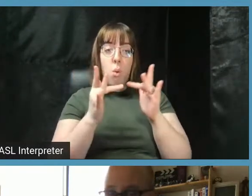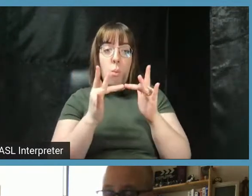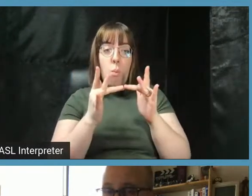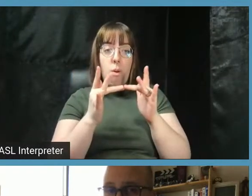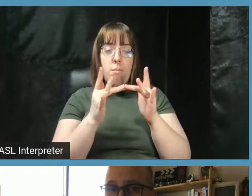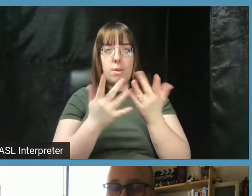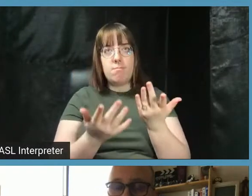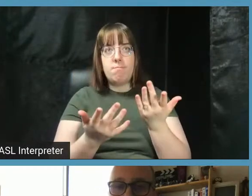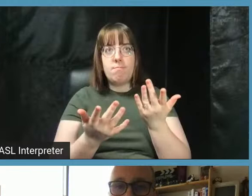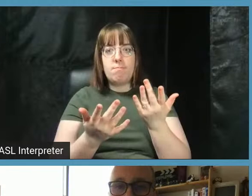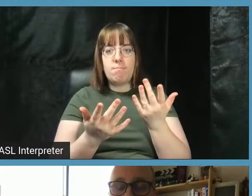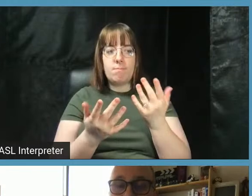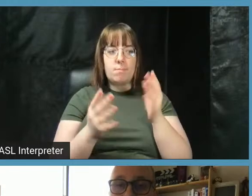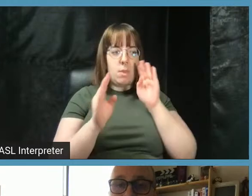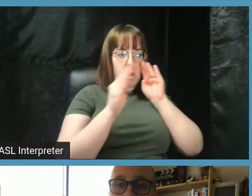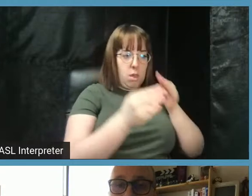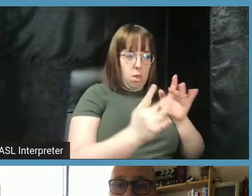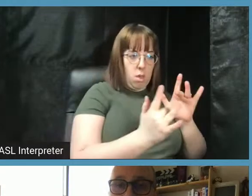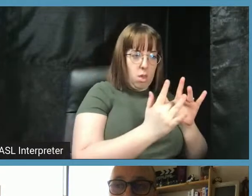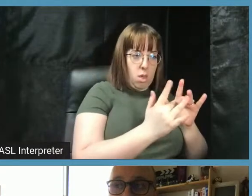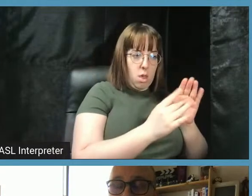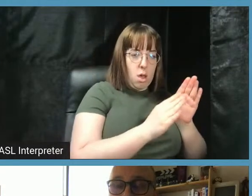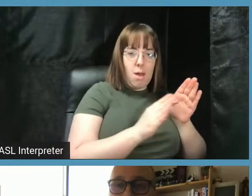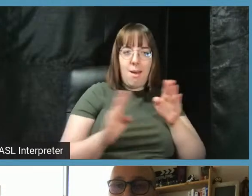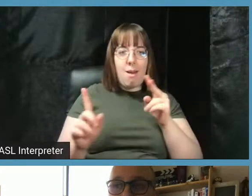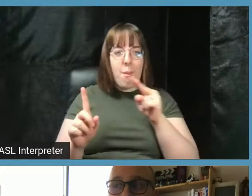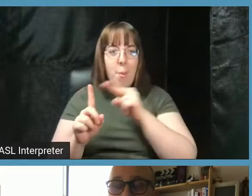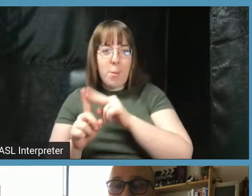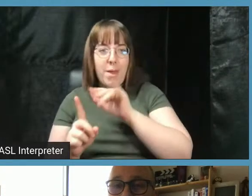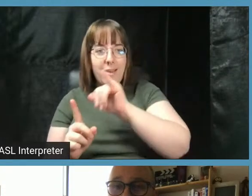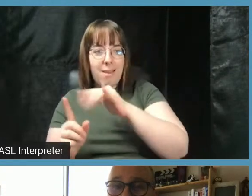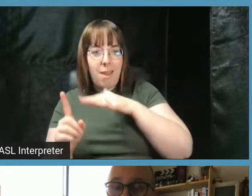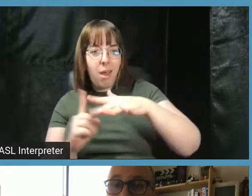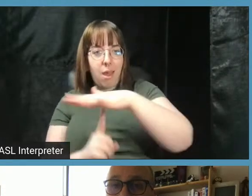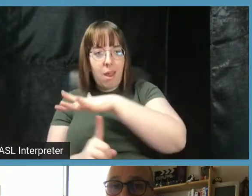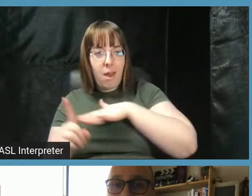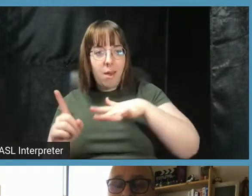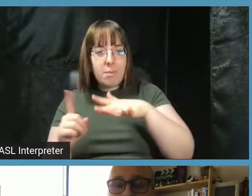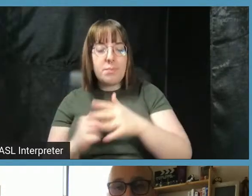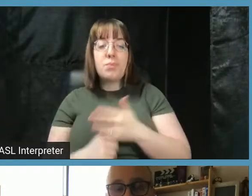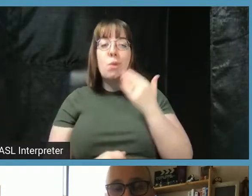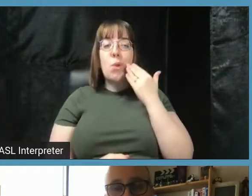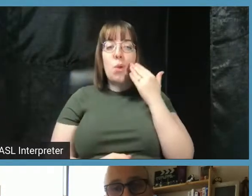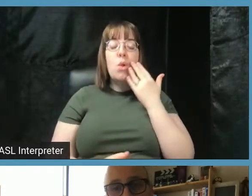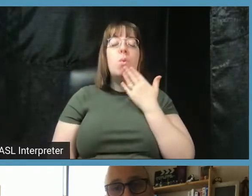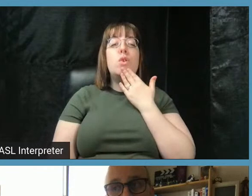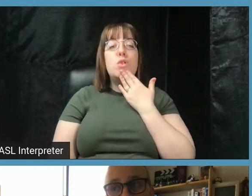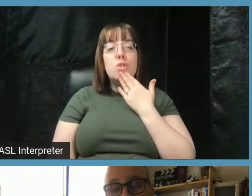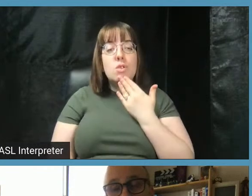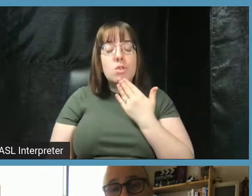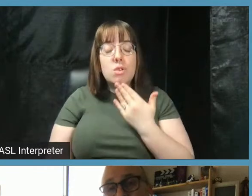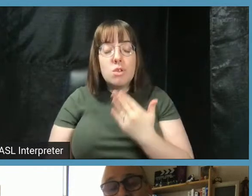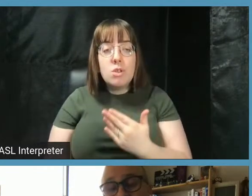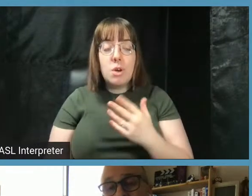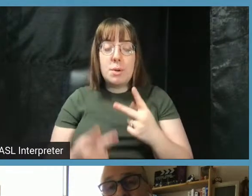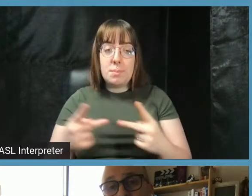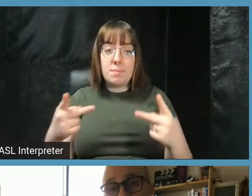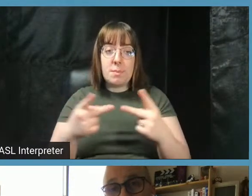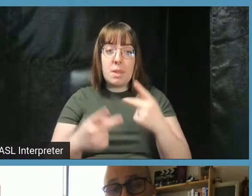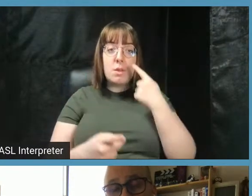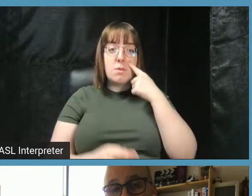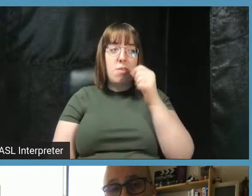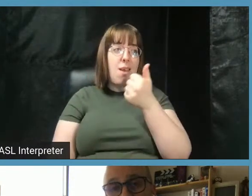sort of way of thinking about things and design development processes, then know that we're in a really good scalable position for